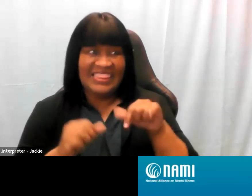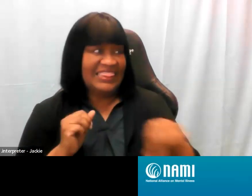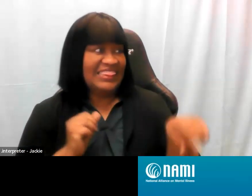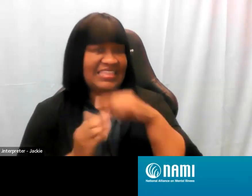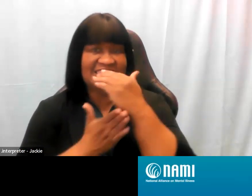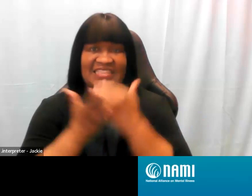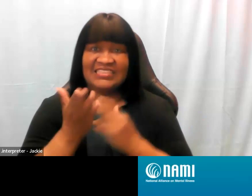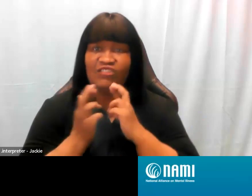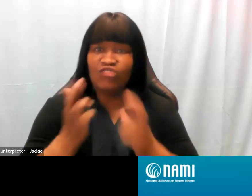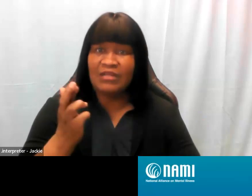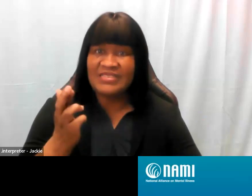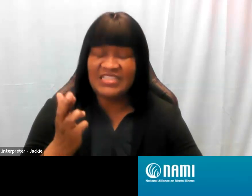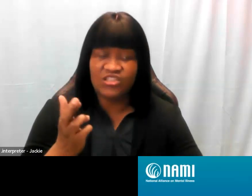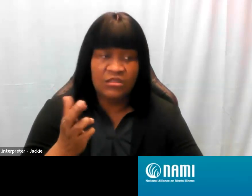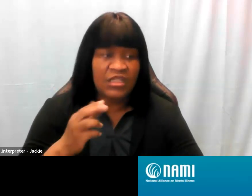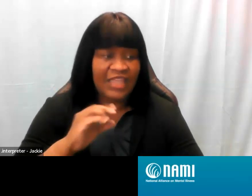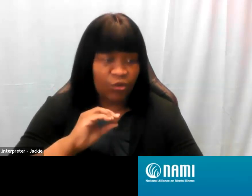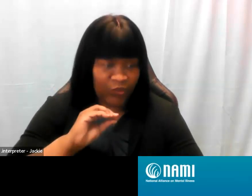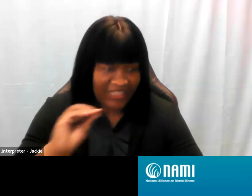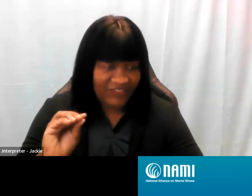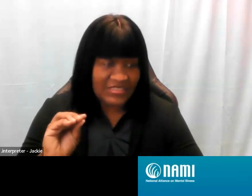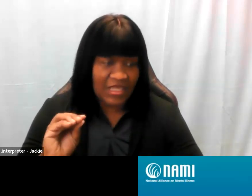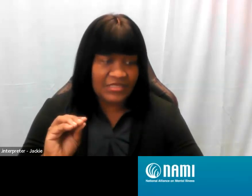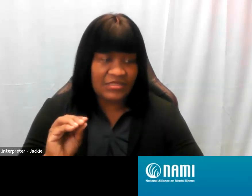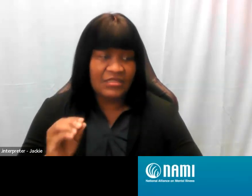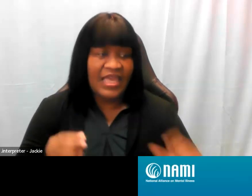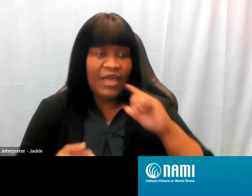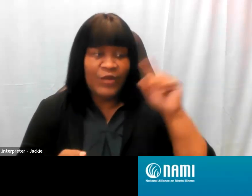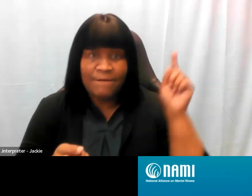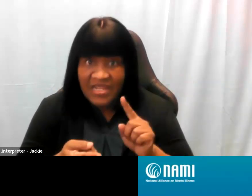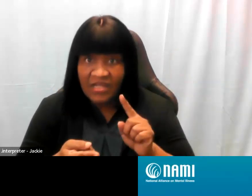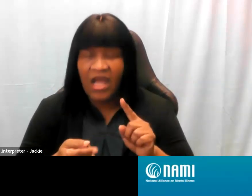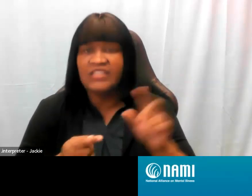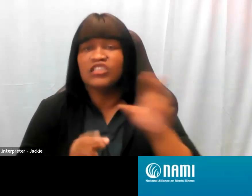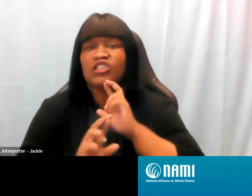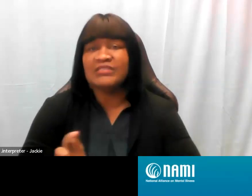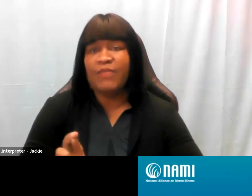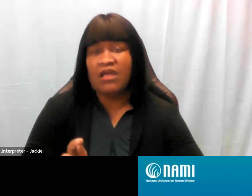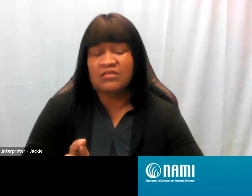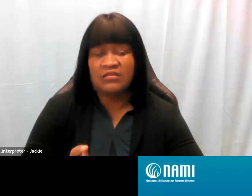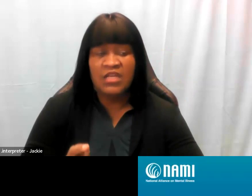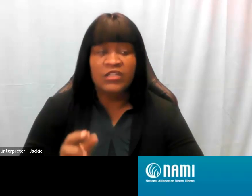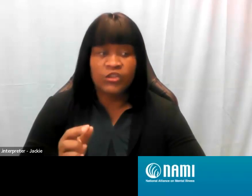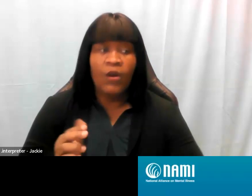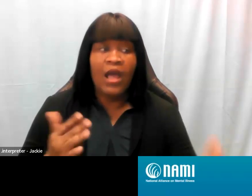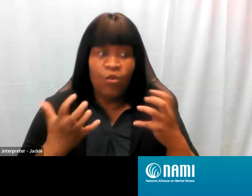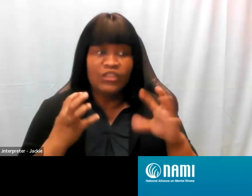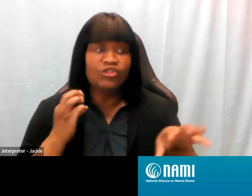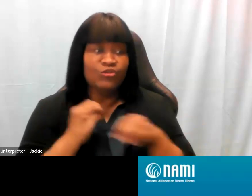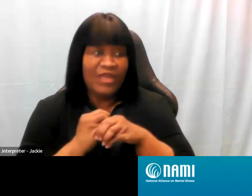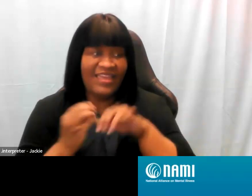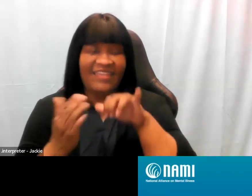of recommendations that we emphasize mitigating law enforcement response. So that I wanted to add that. And